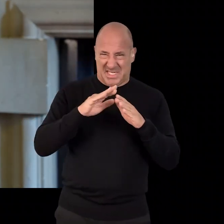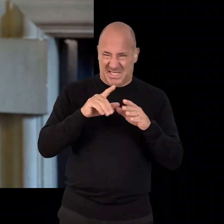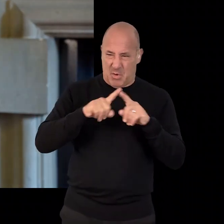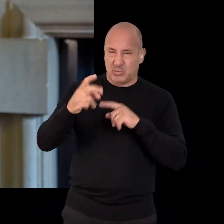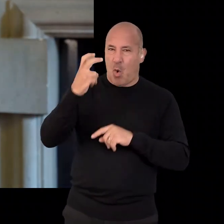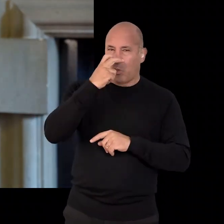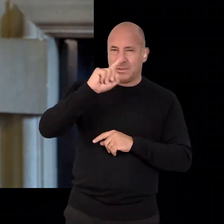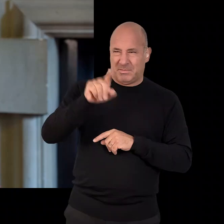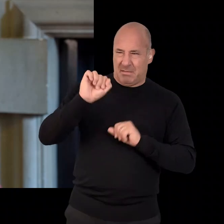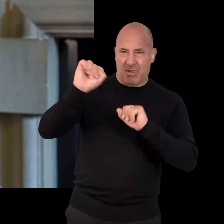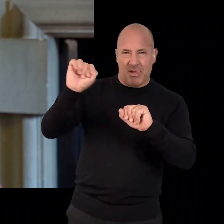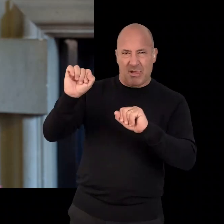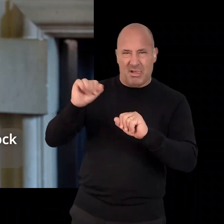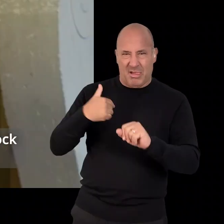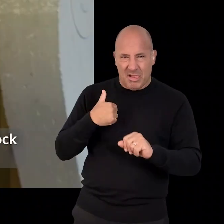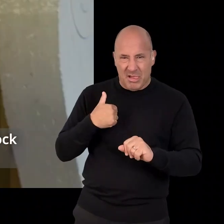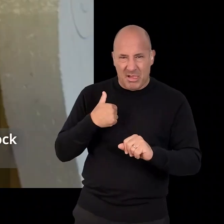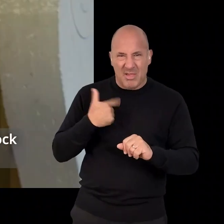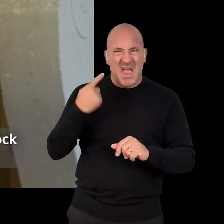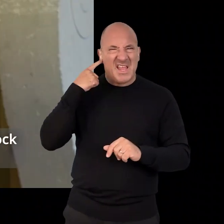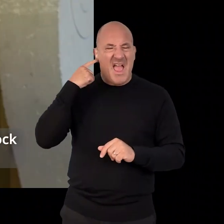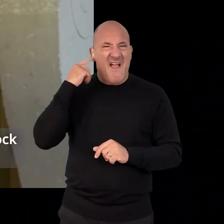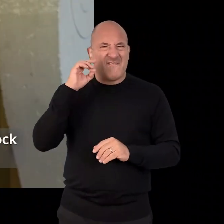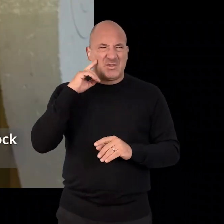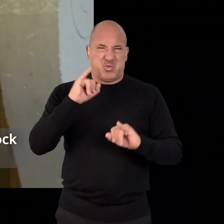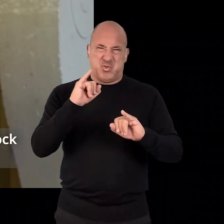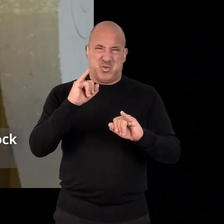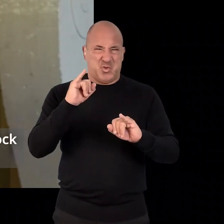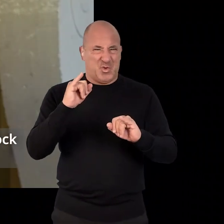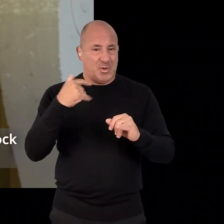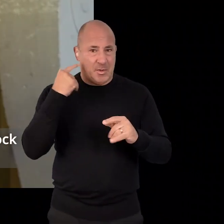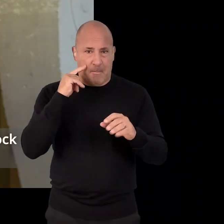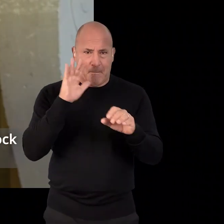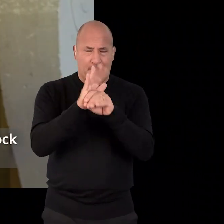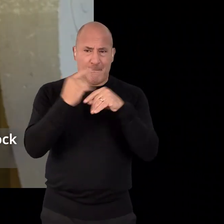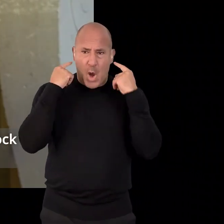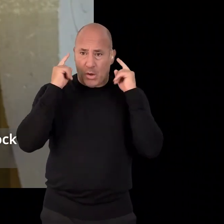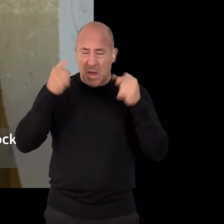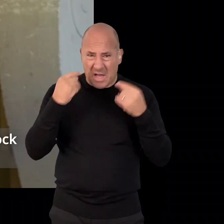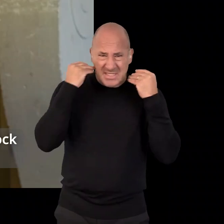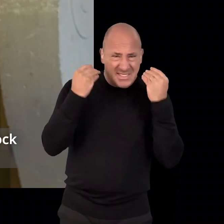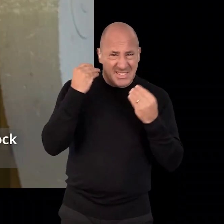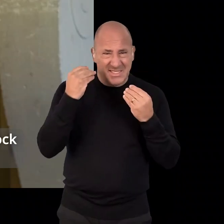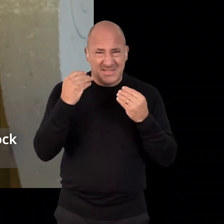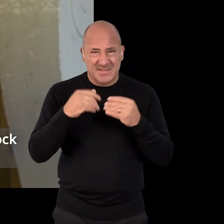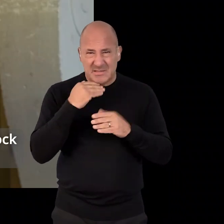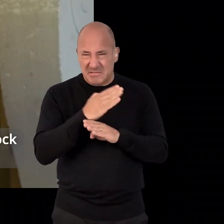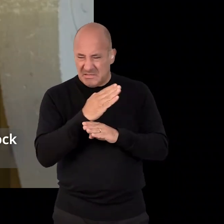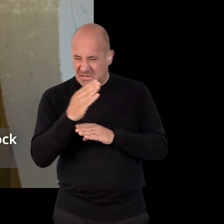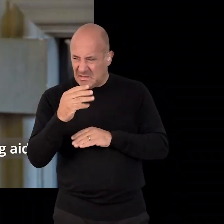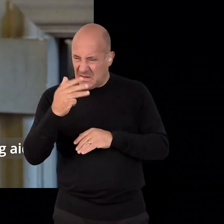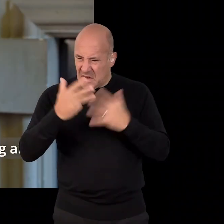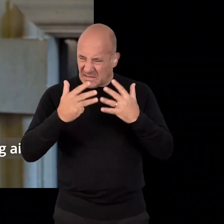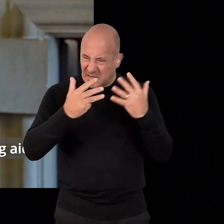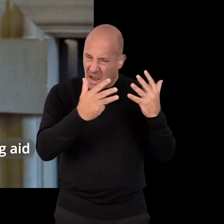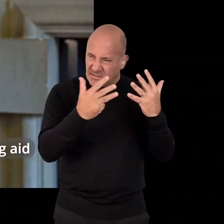These hearing aids are what old people get. Then with the aggressive ear infections, I couldn't block off the ear